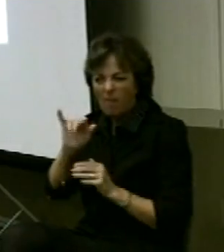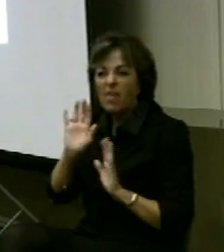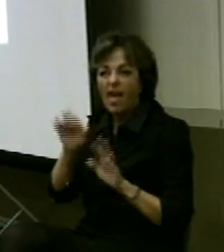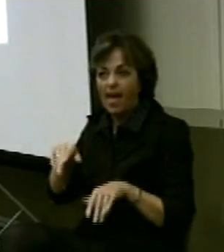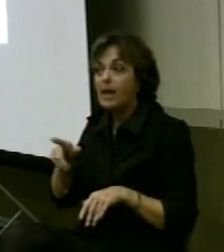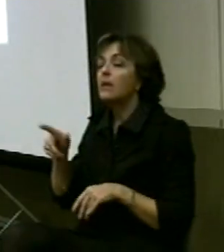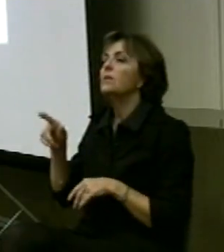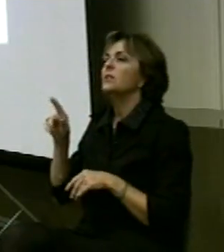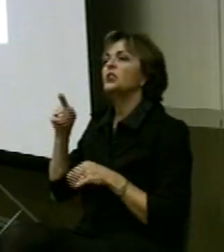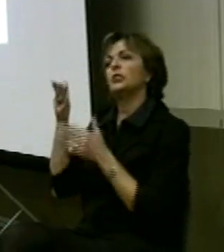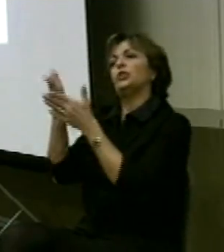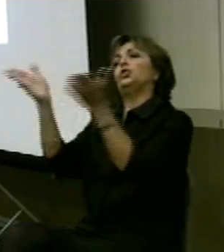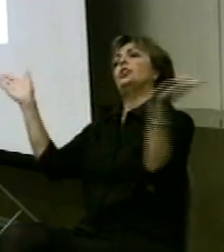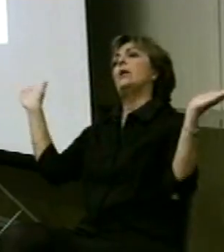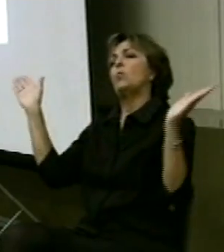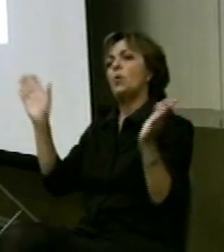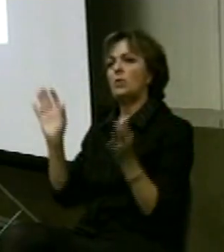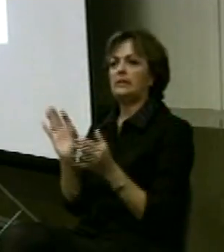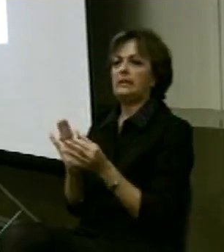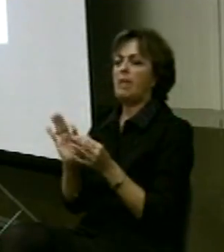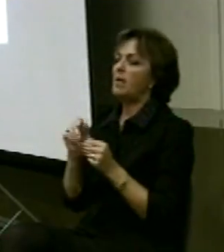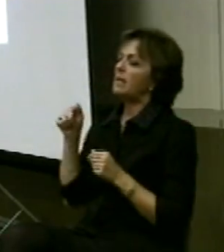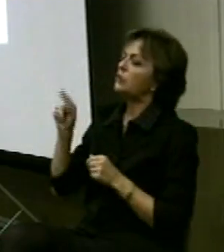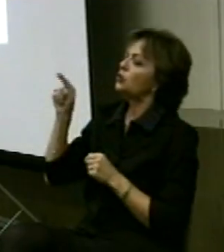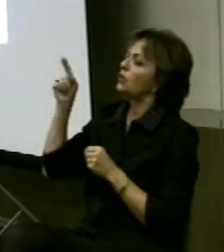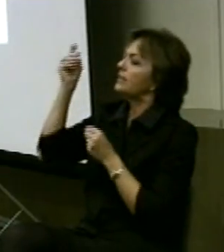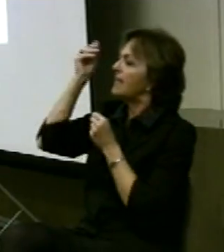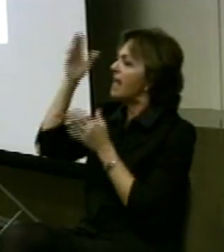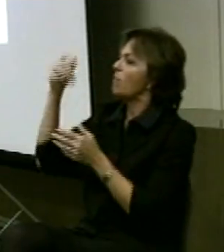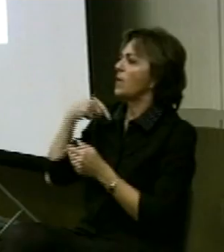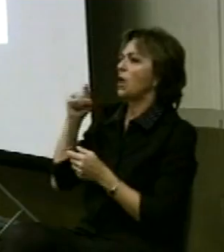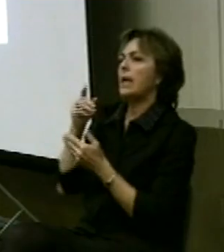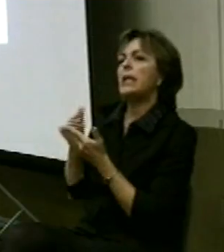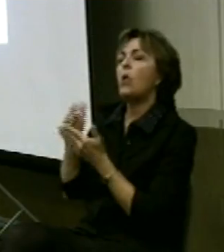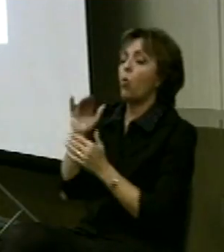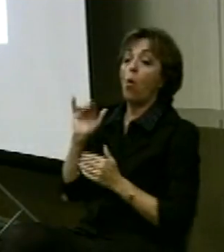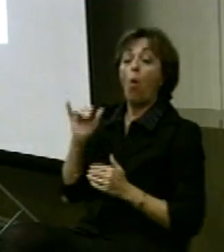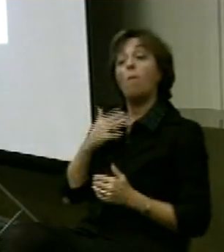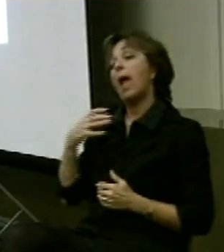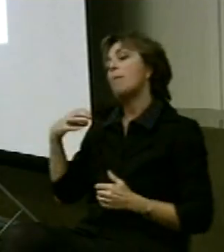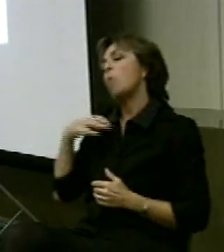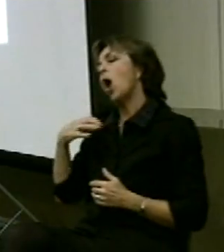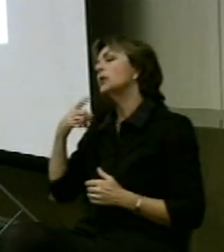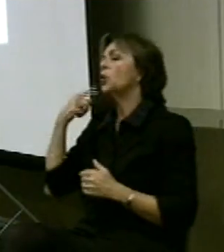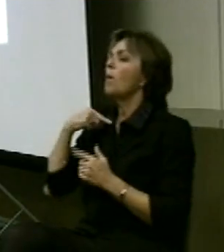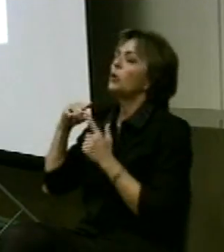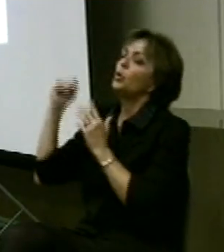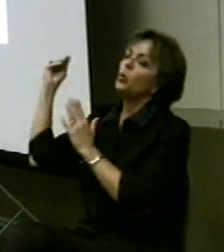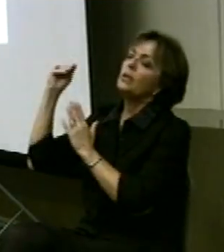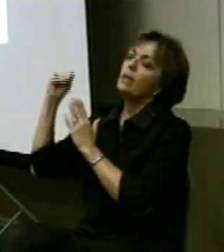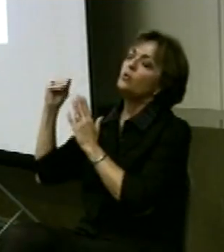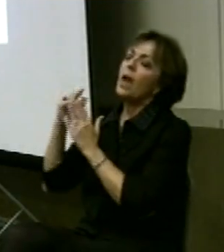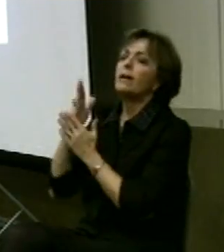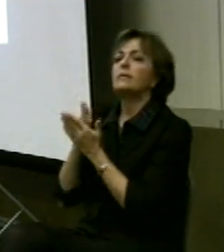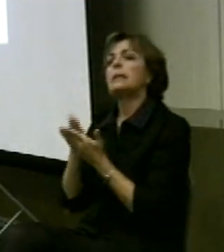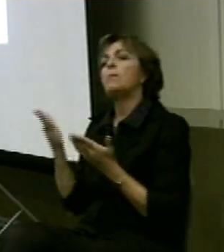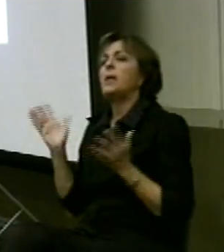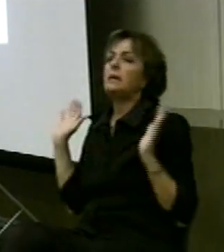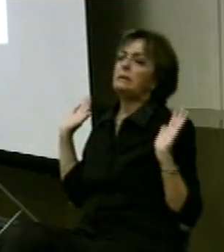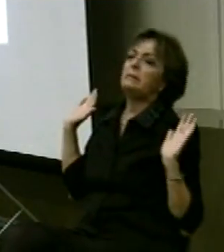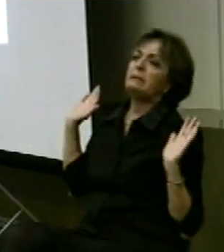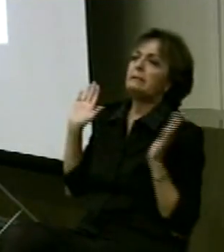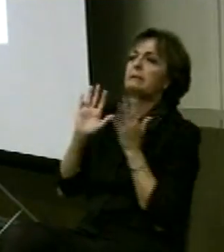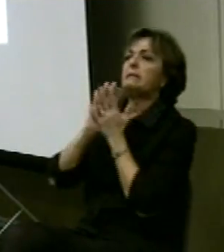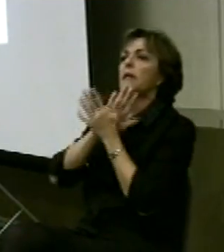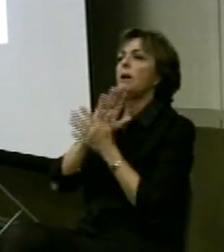just kind of a general blanket statement of, this is just some information that I need, or, oh, my boss told me to keep track of some things, you know, I'm just doing